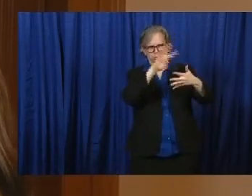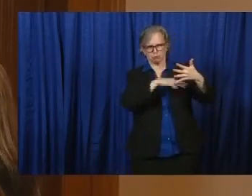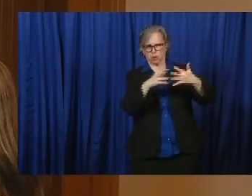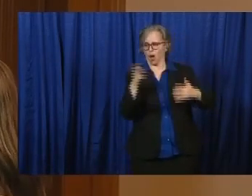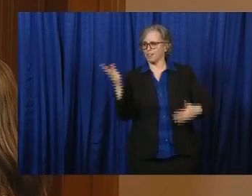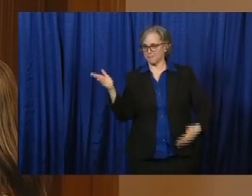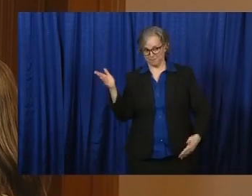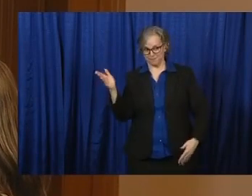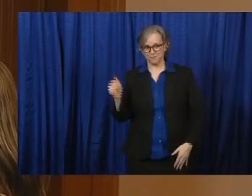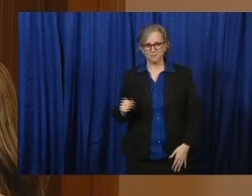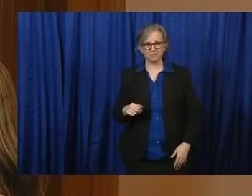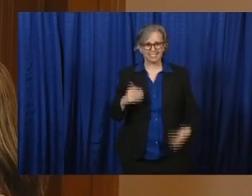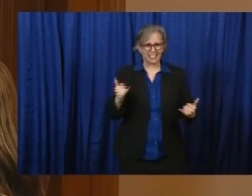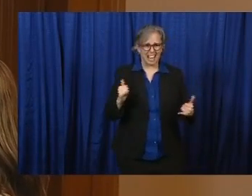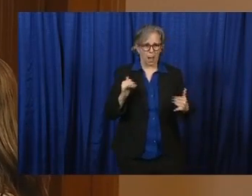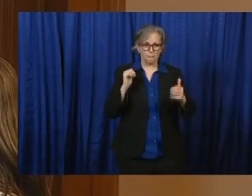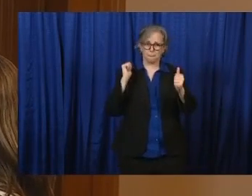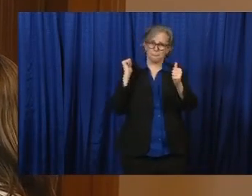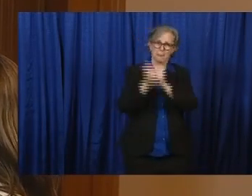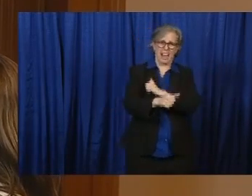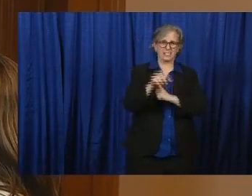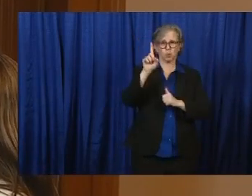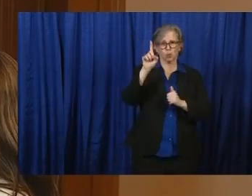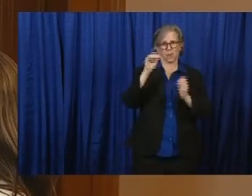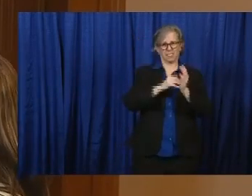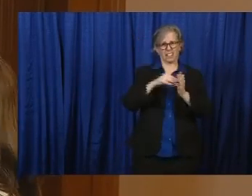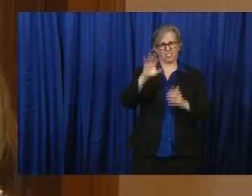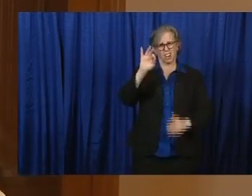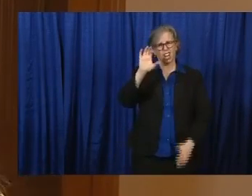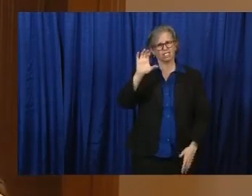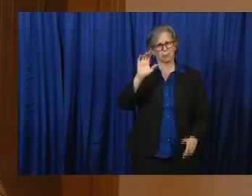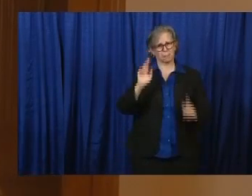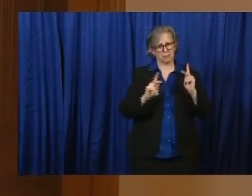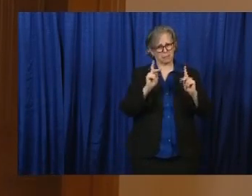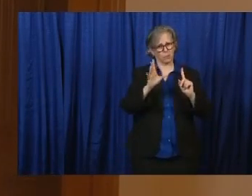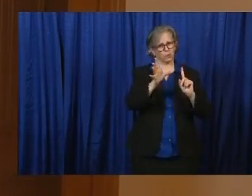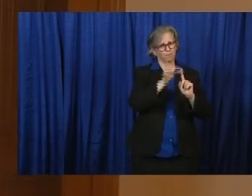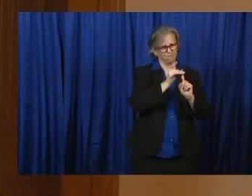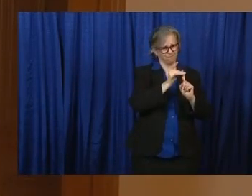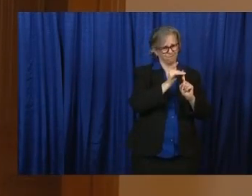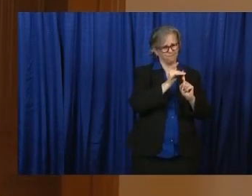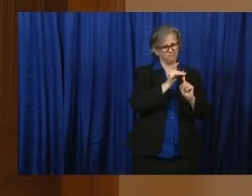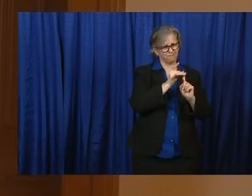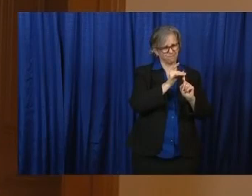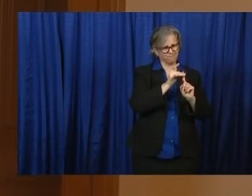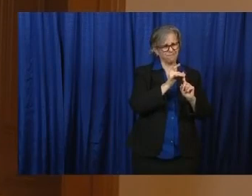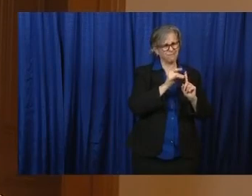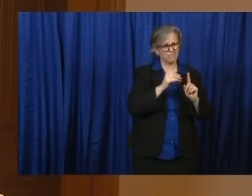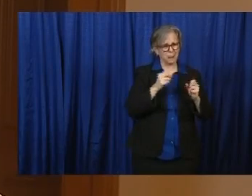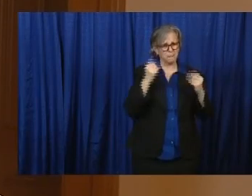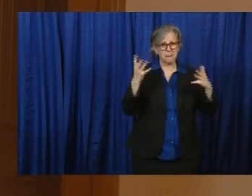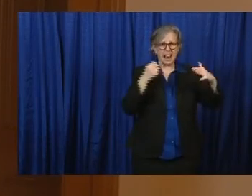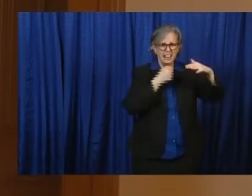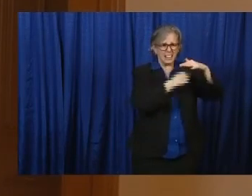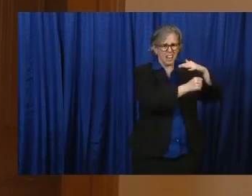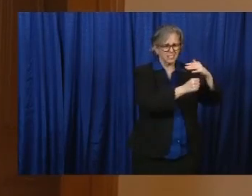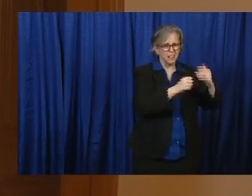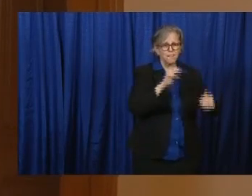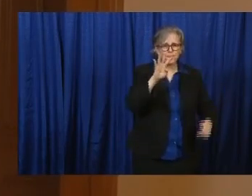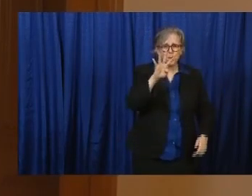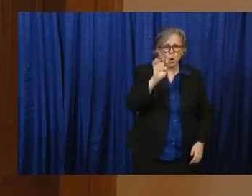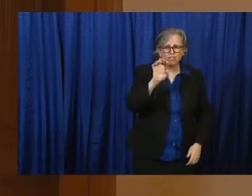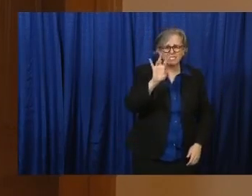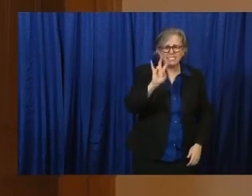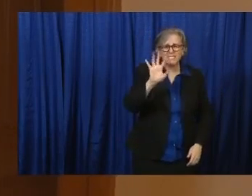1,900 cases and many hospitalizations, 475. Remember that